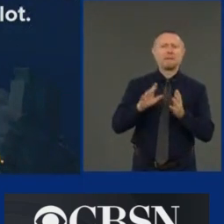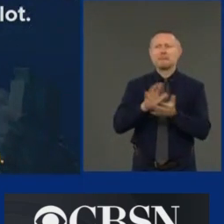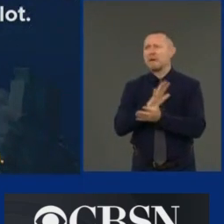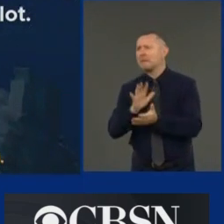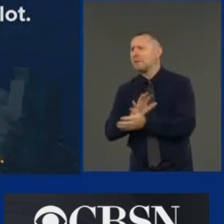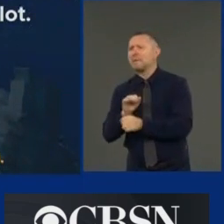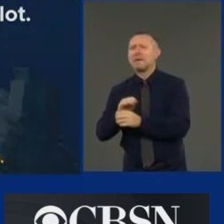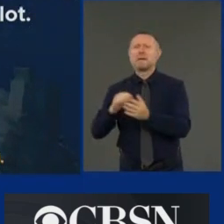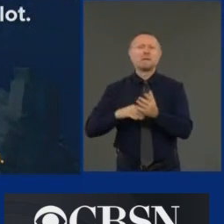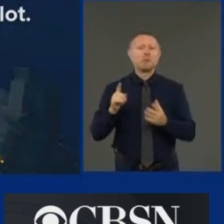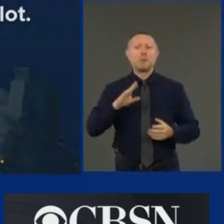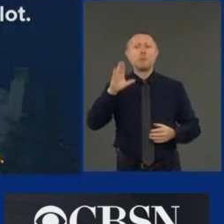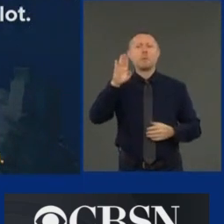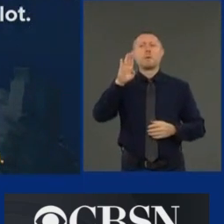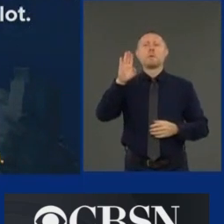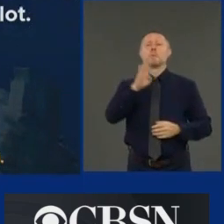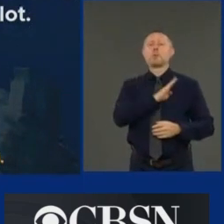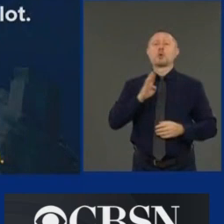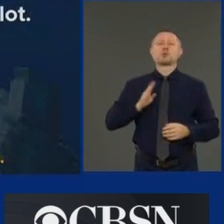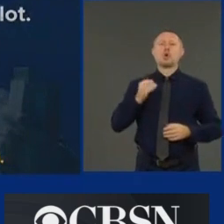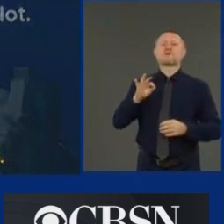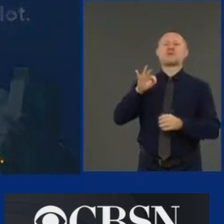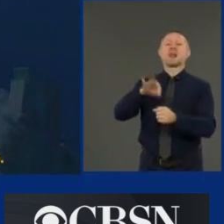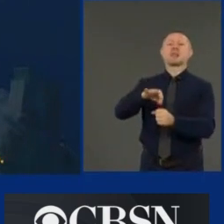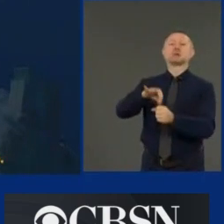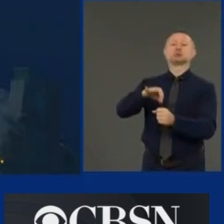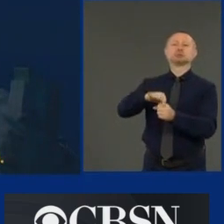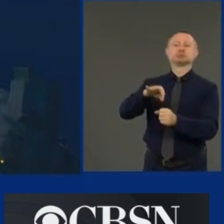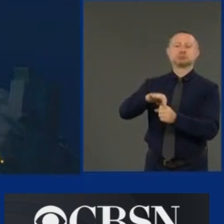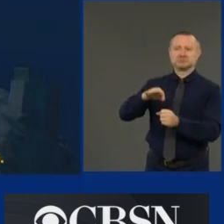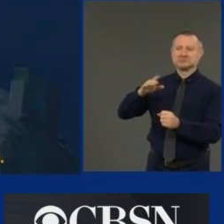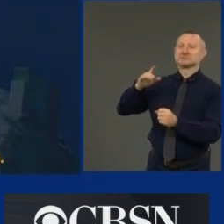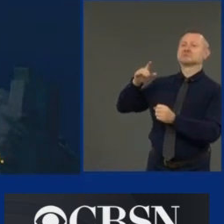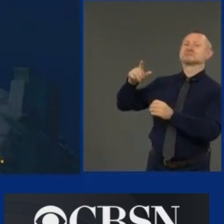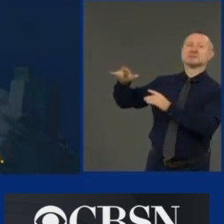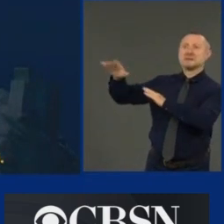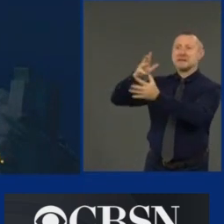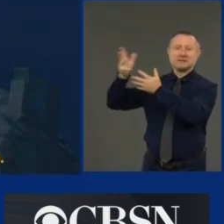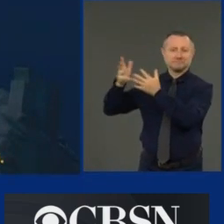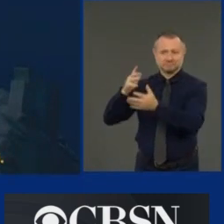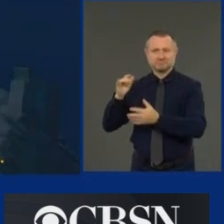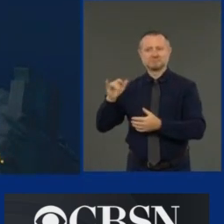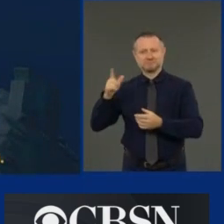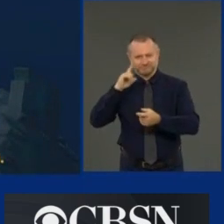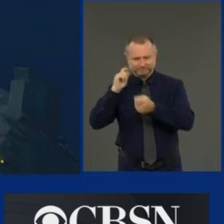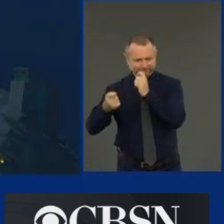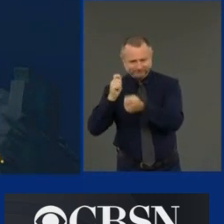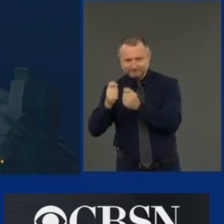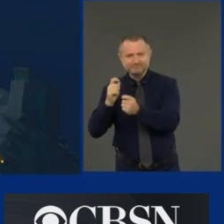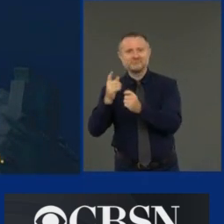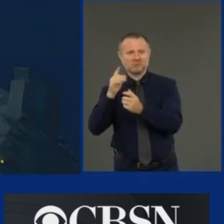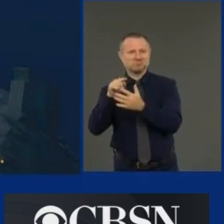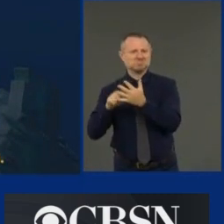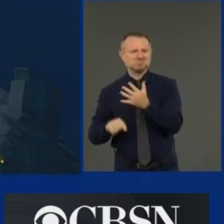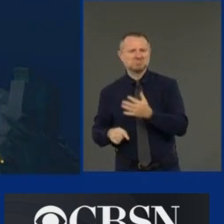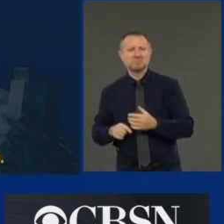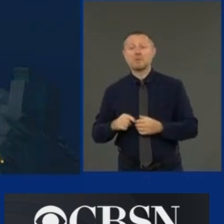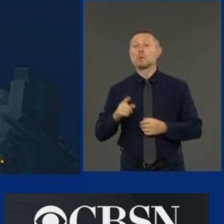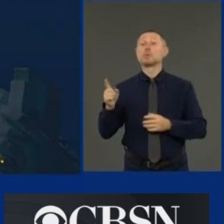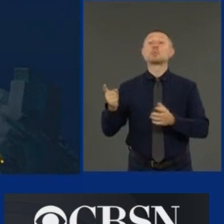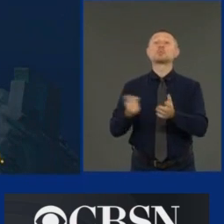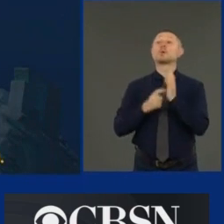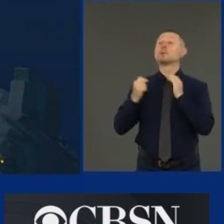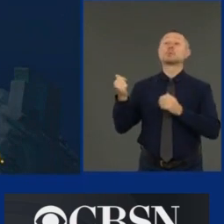Education used, so they're going to make changes to that to make it simpler. All boards of education